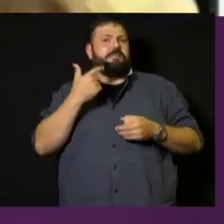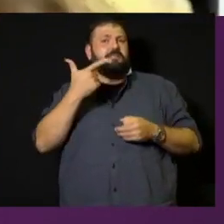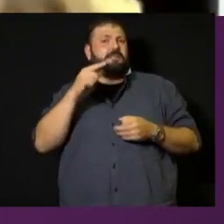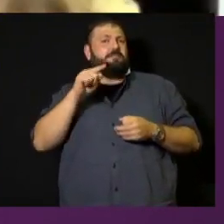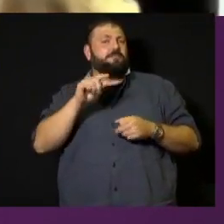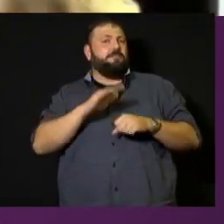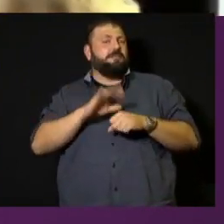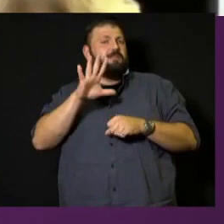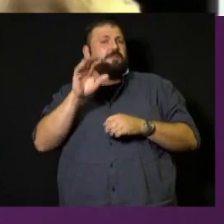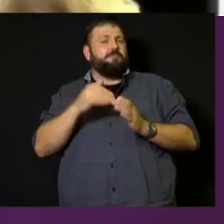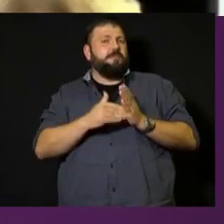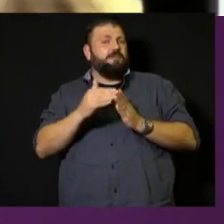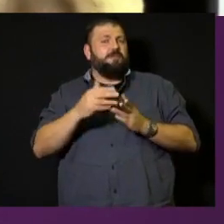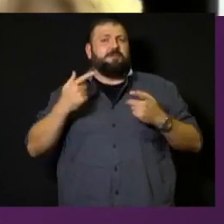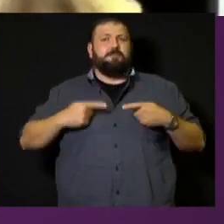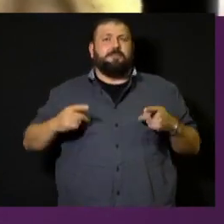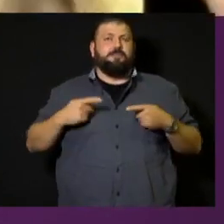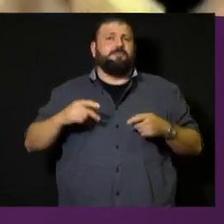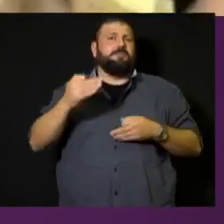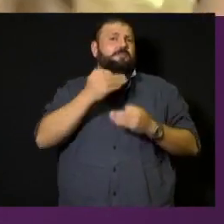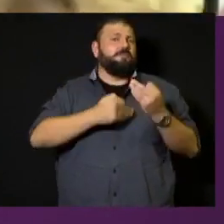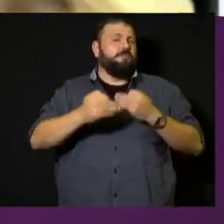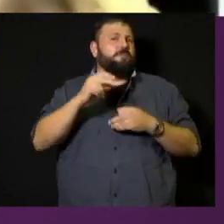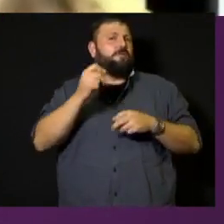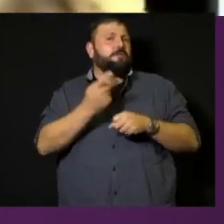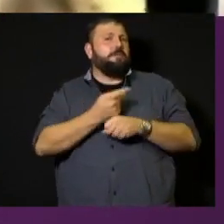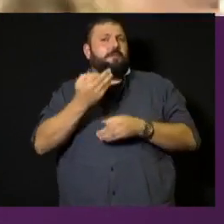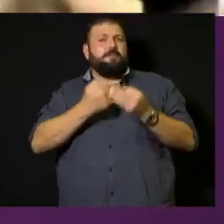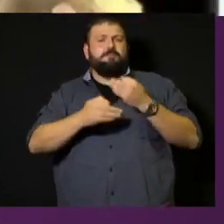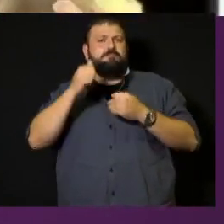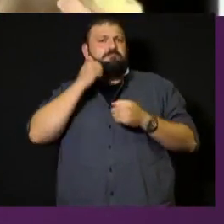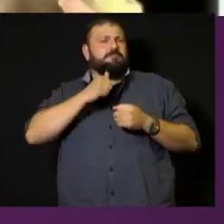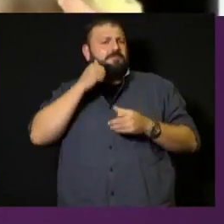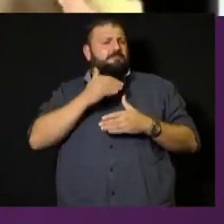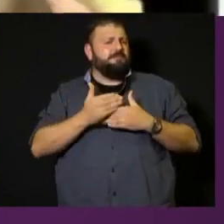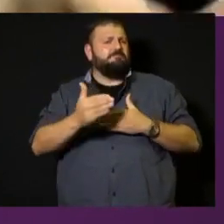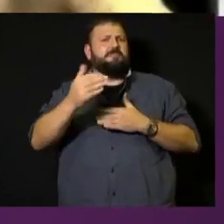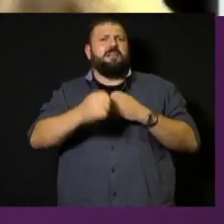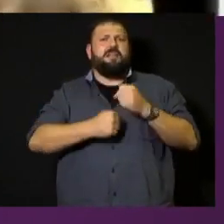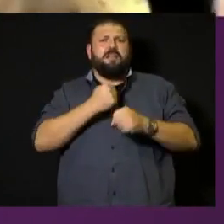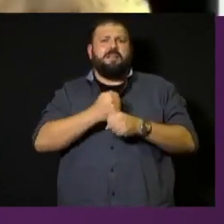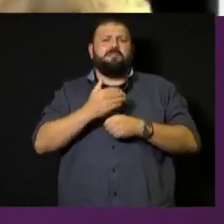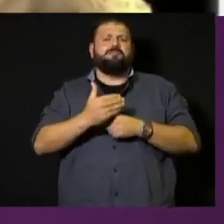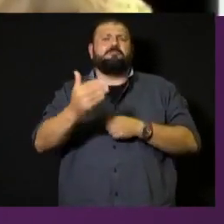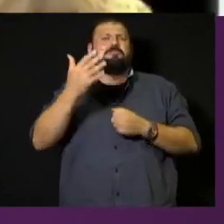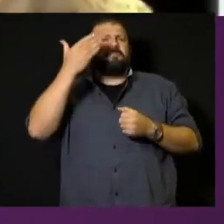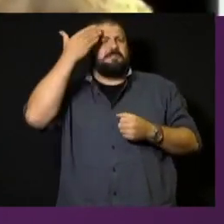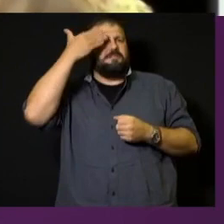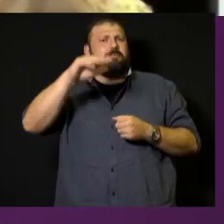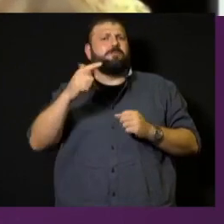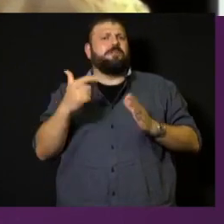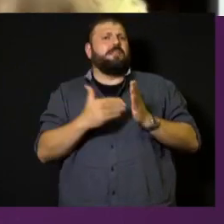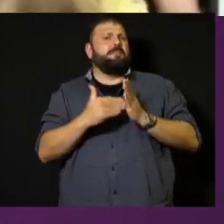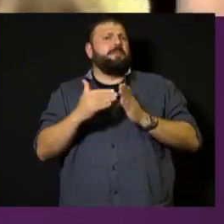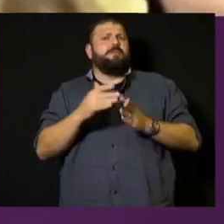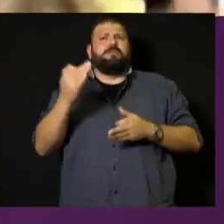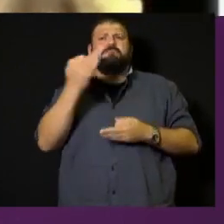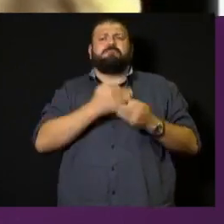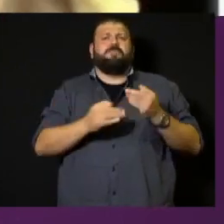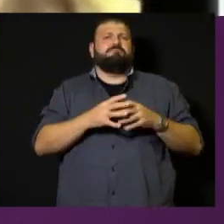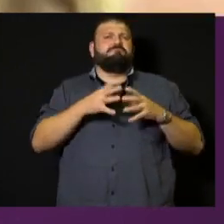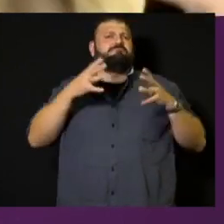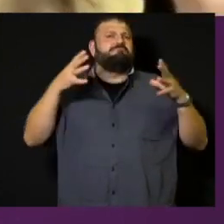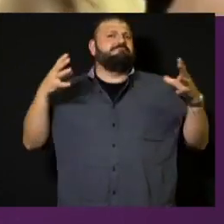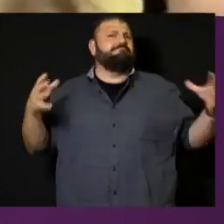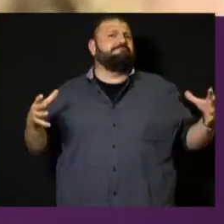have 7.5 million taking this product, so in the next years, well, knowing that we are